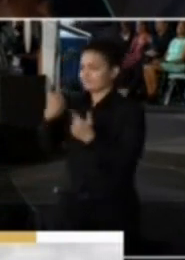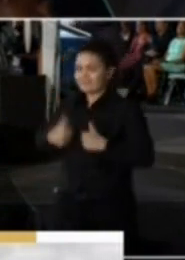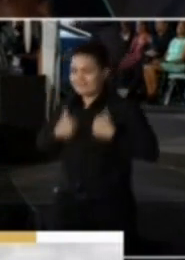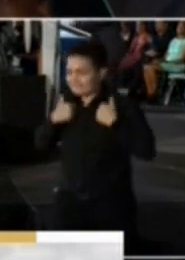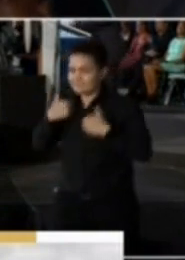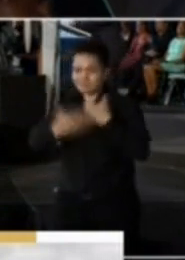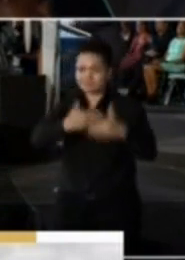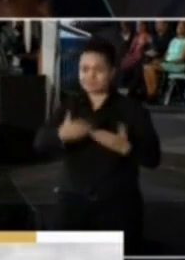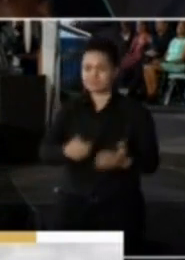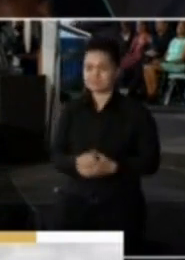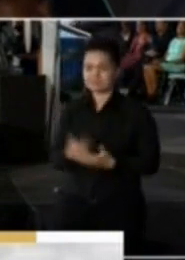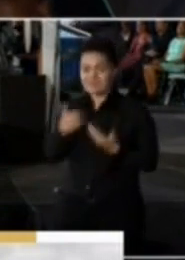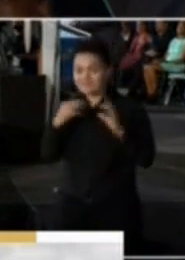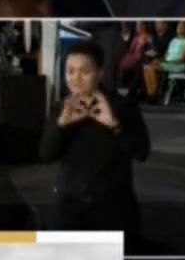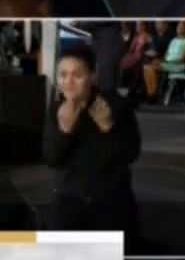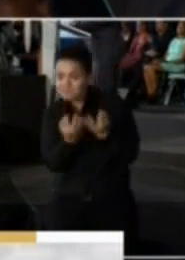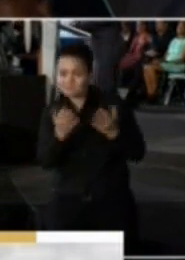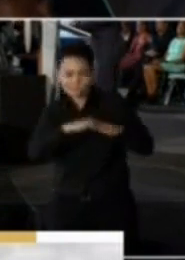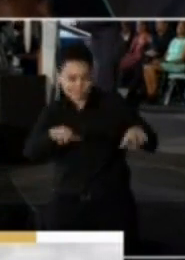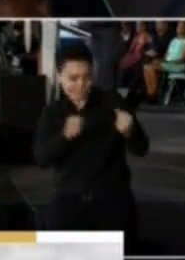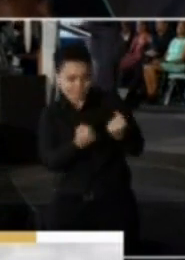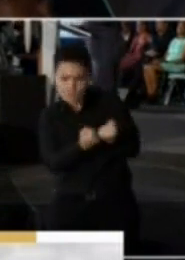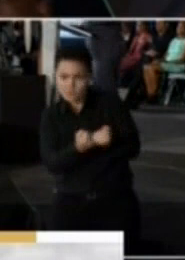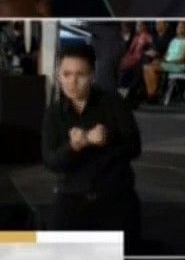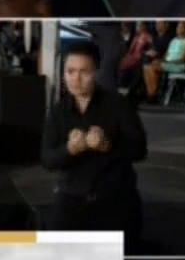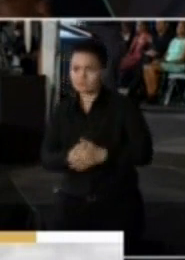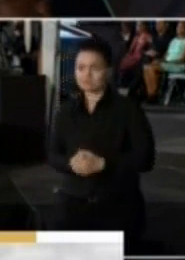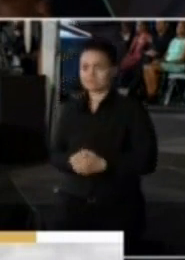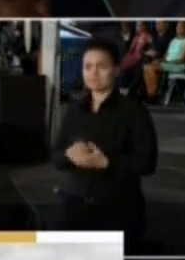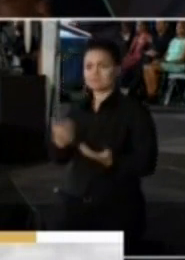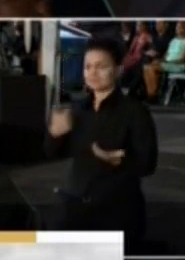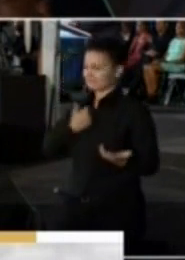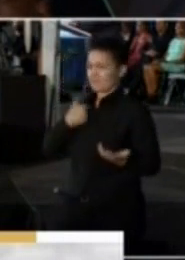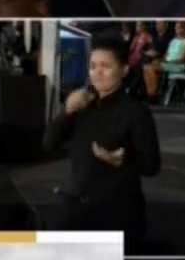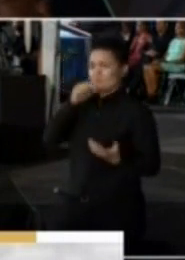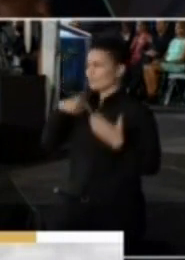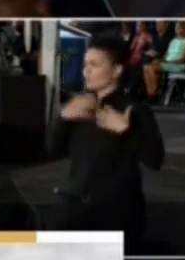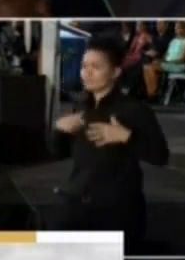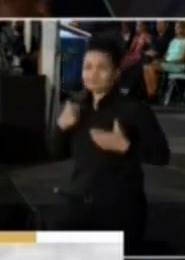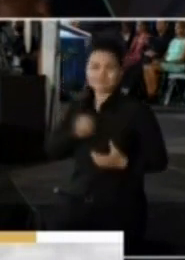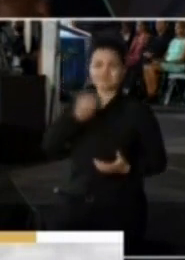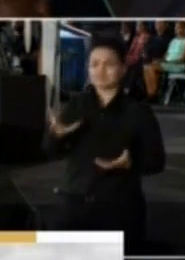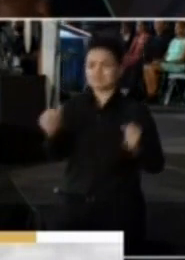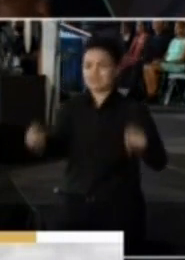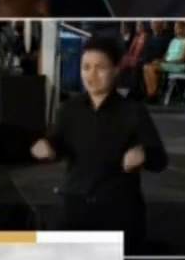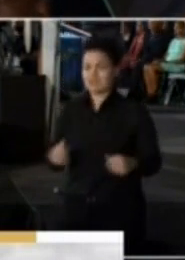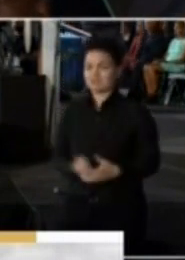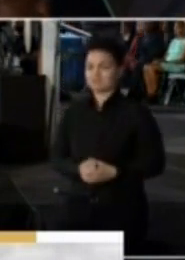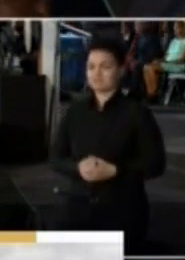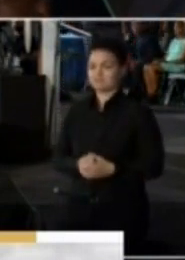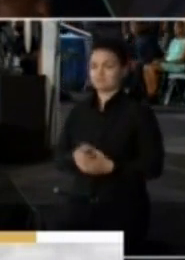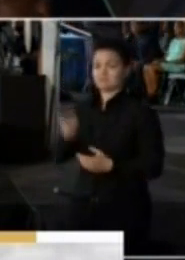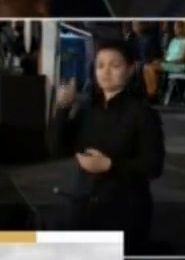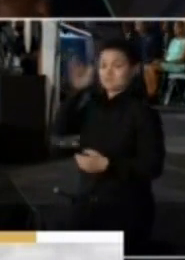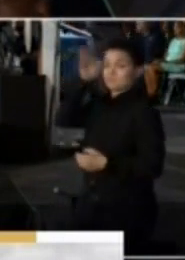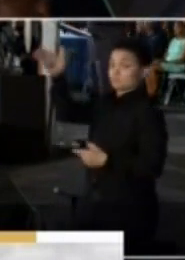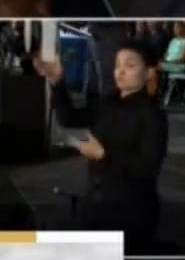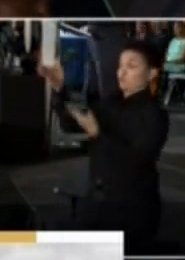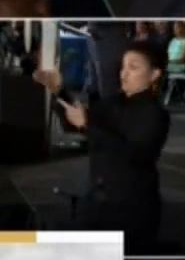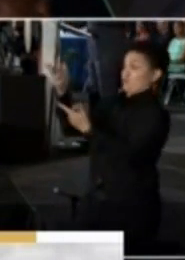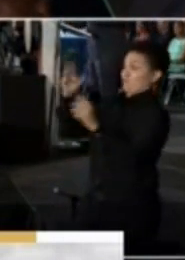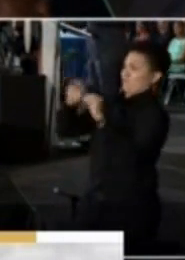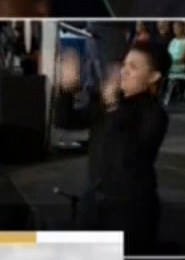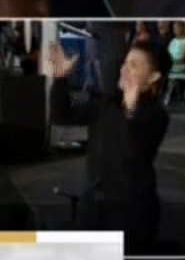themselves to the fullest. There is a bright future ahead. When we welcomed the All-Star Game last July, it